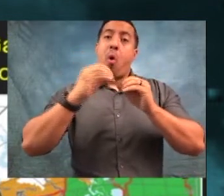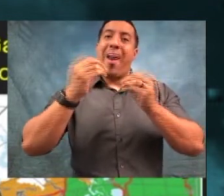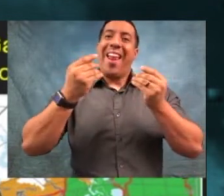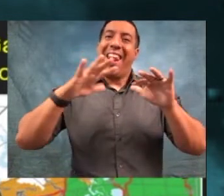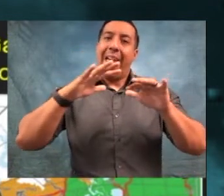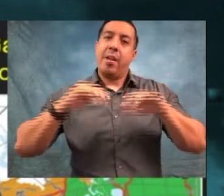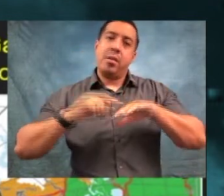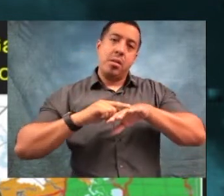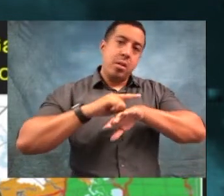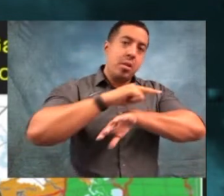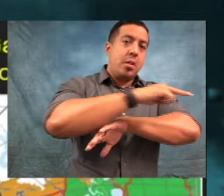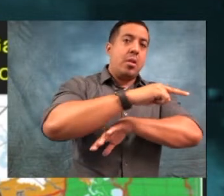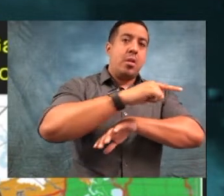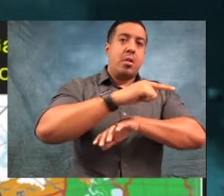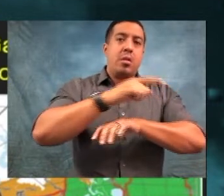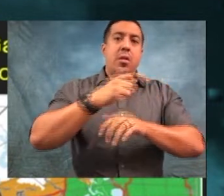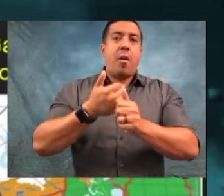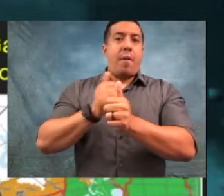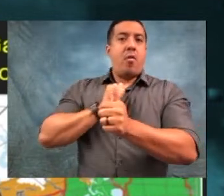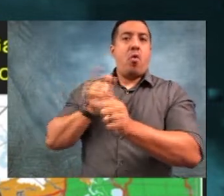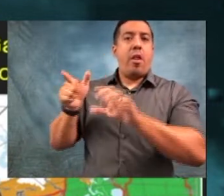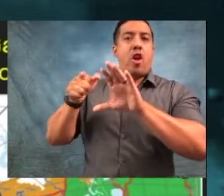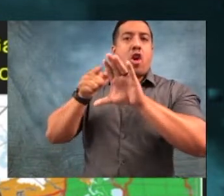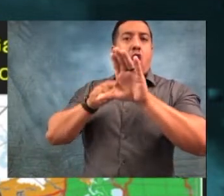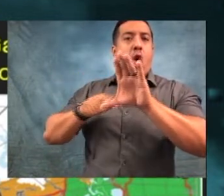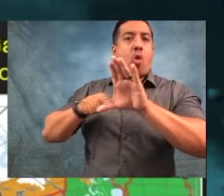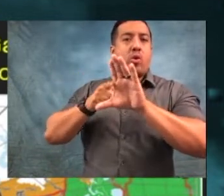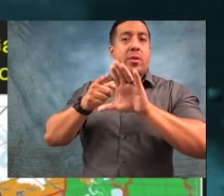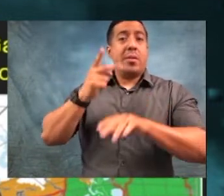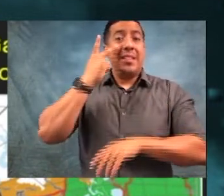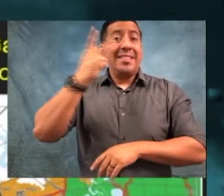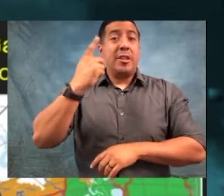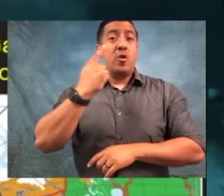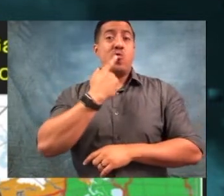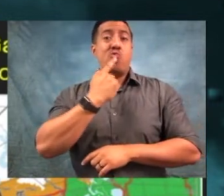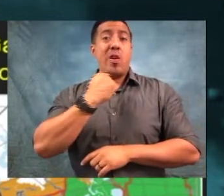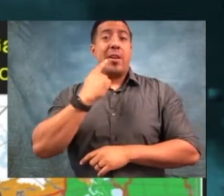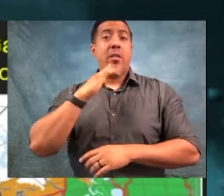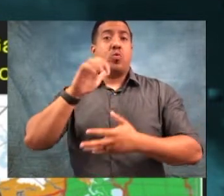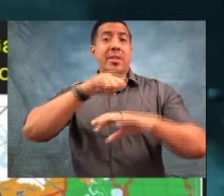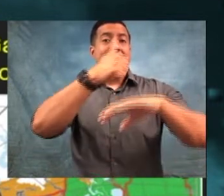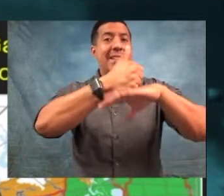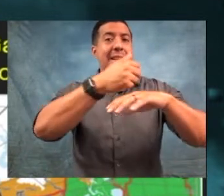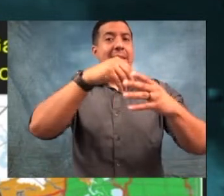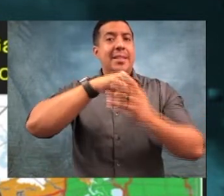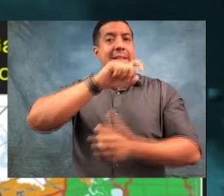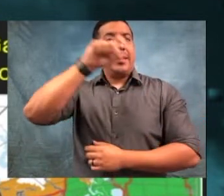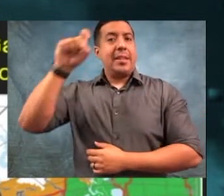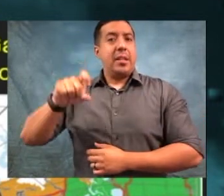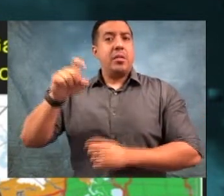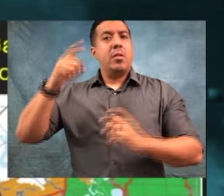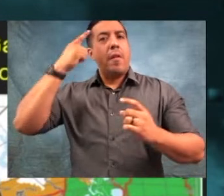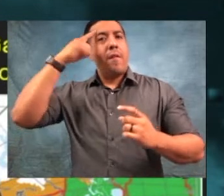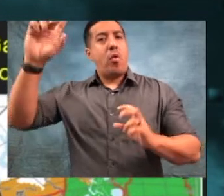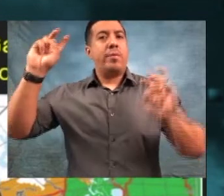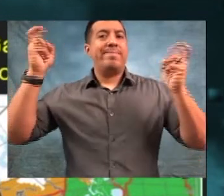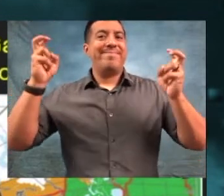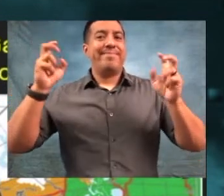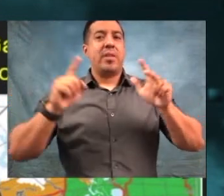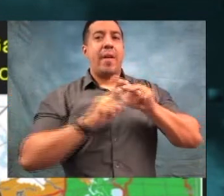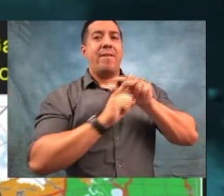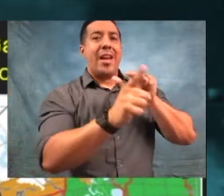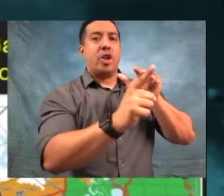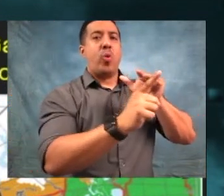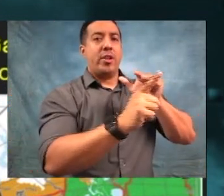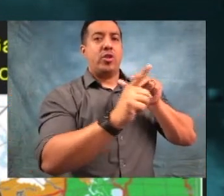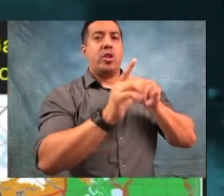away from the coast. But the routes you see there in red are designated by the state of Texas as